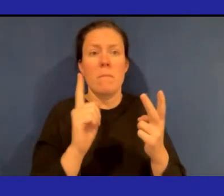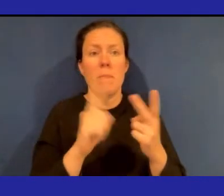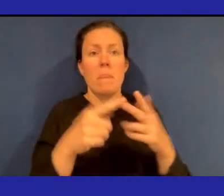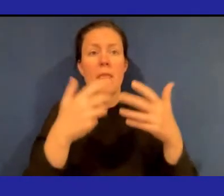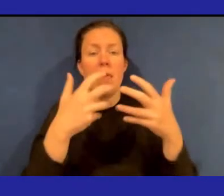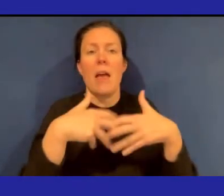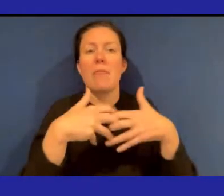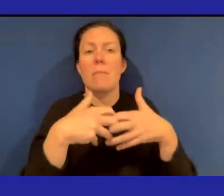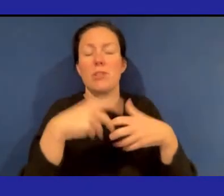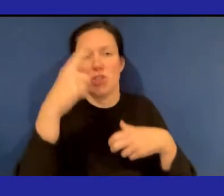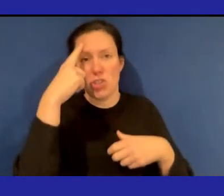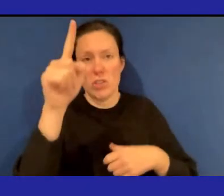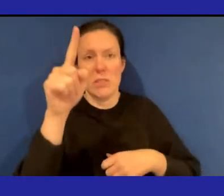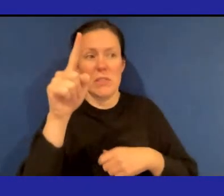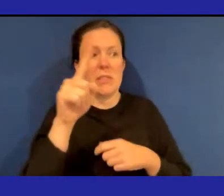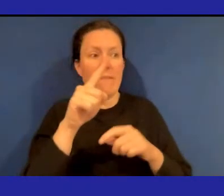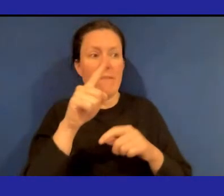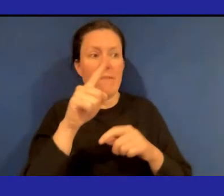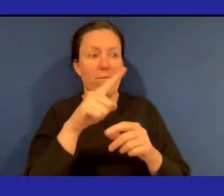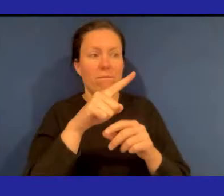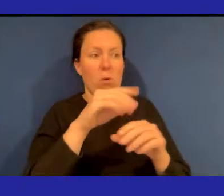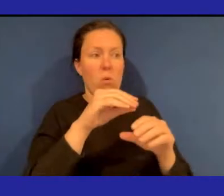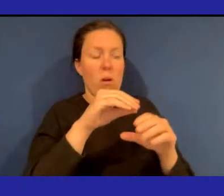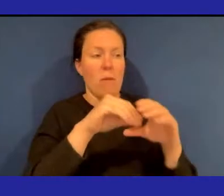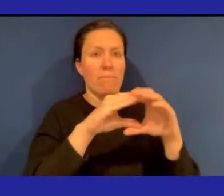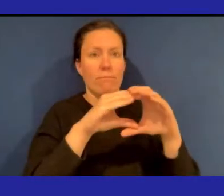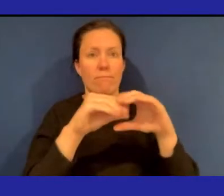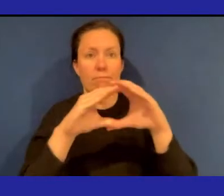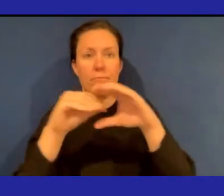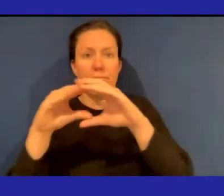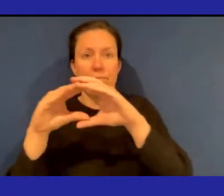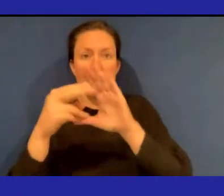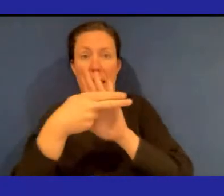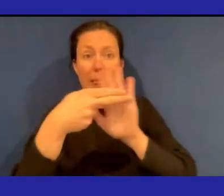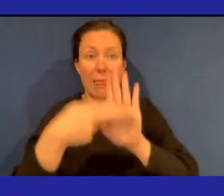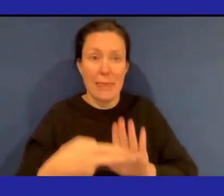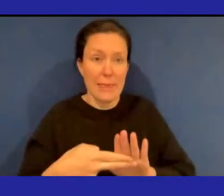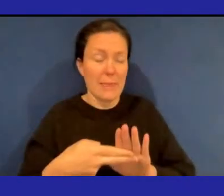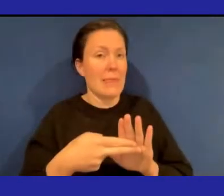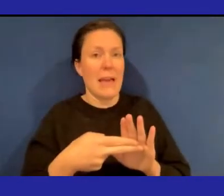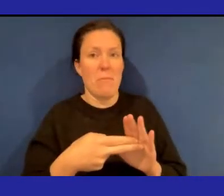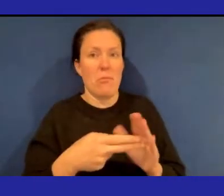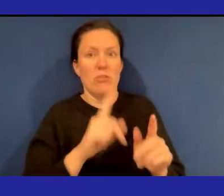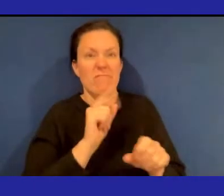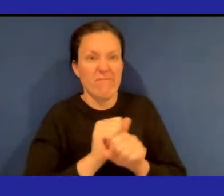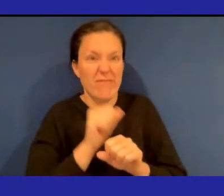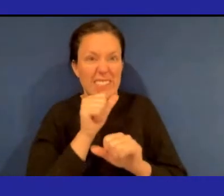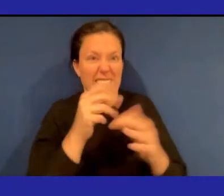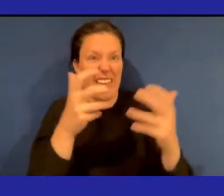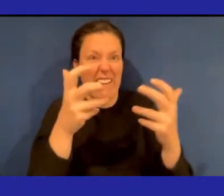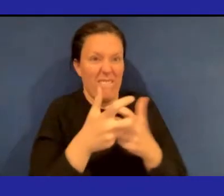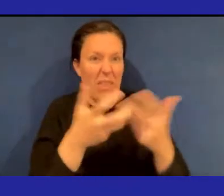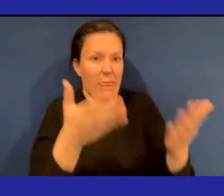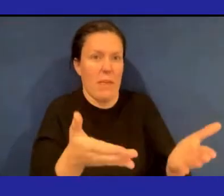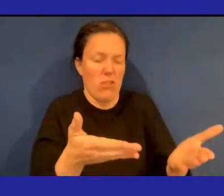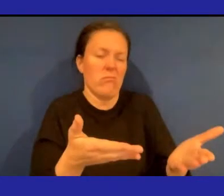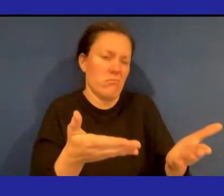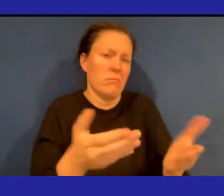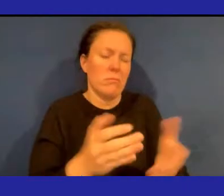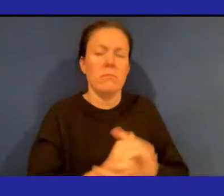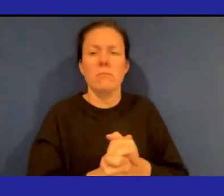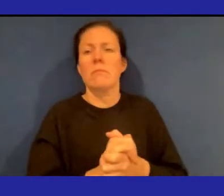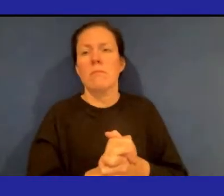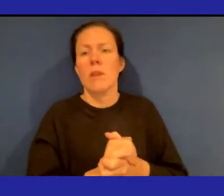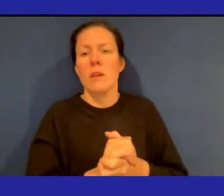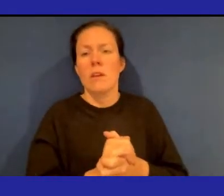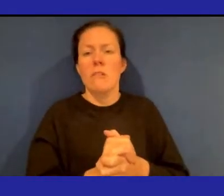for filling bottles and the labels just can't be fit in. And so the first step